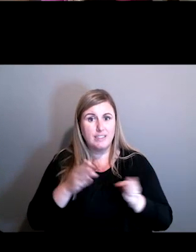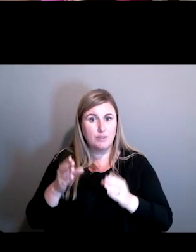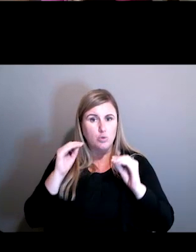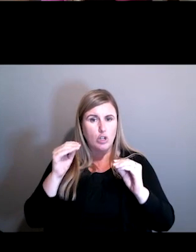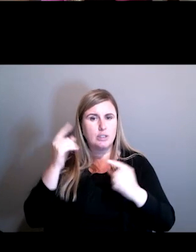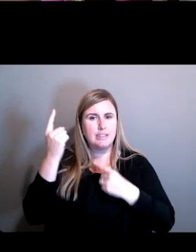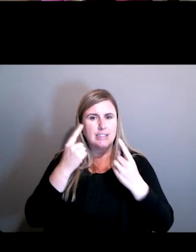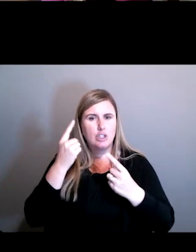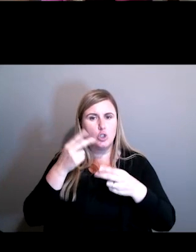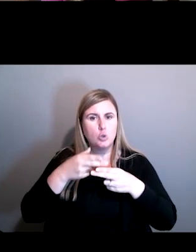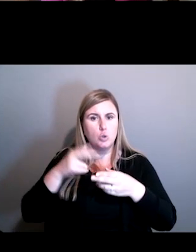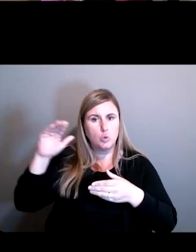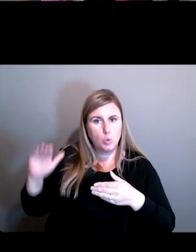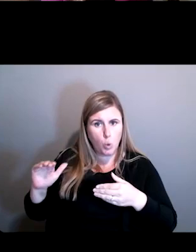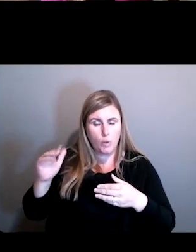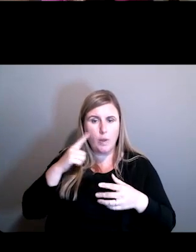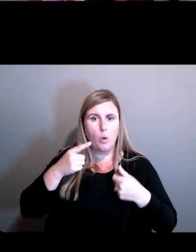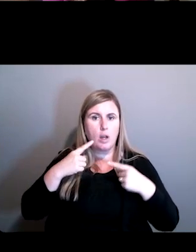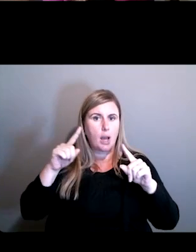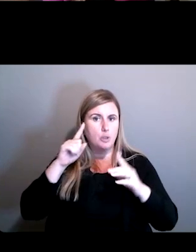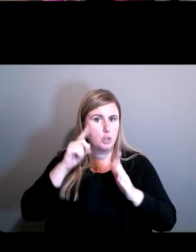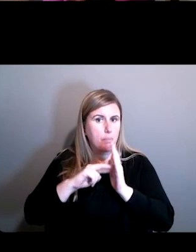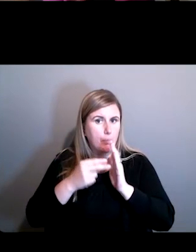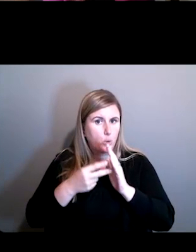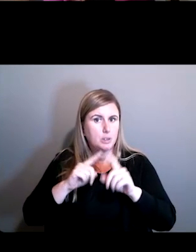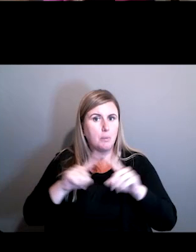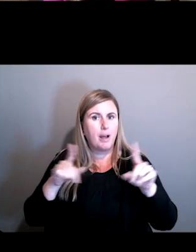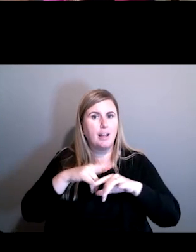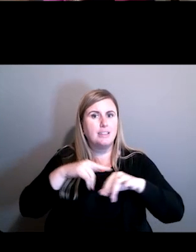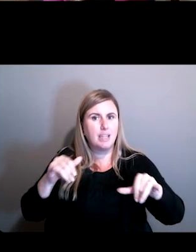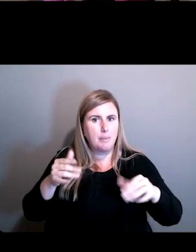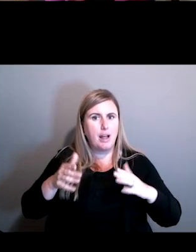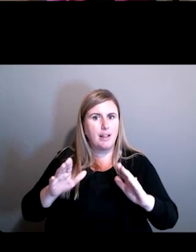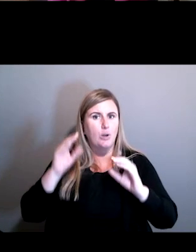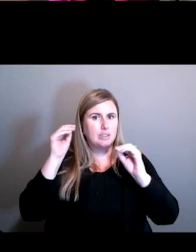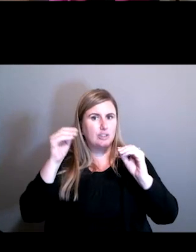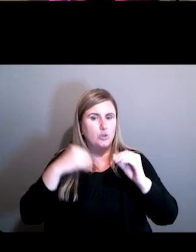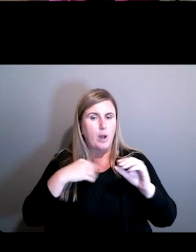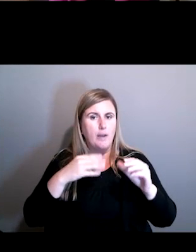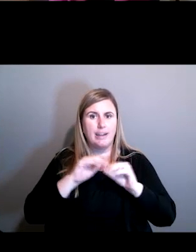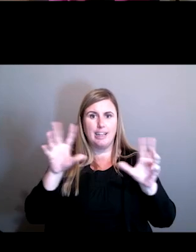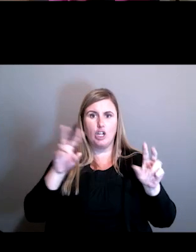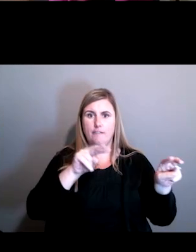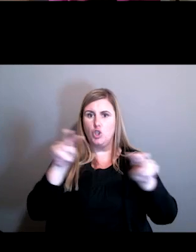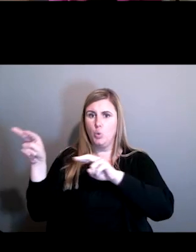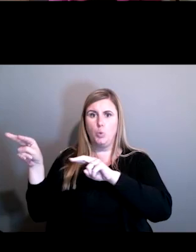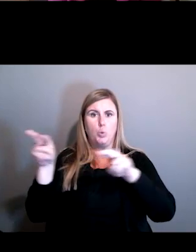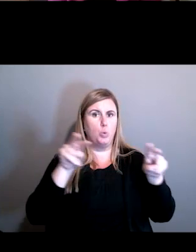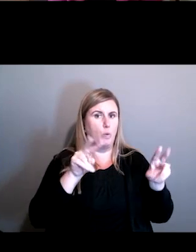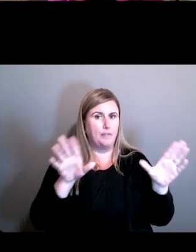instruction, consider short dividers that will accomplish the purpose, but at the same time allow the teacher to have a clear view of her